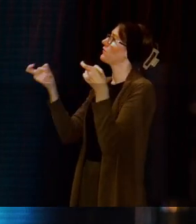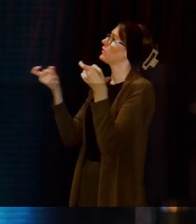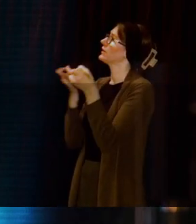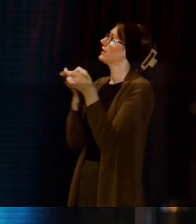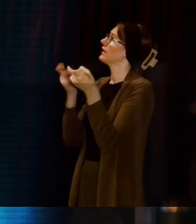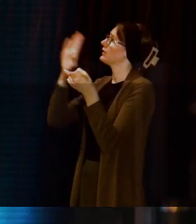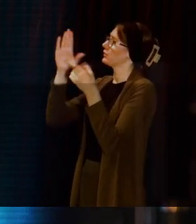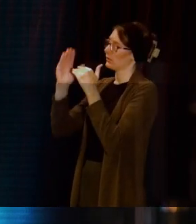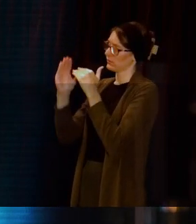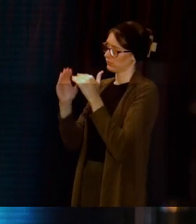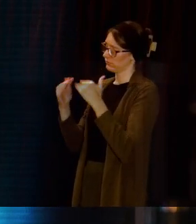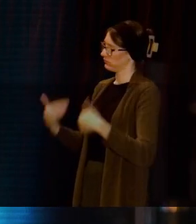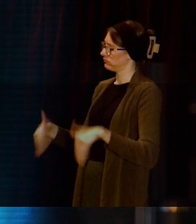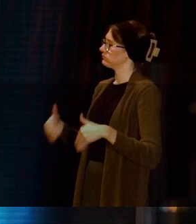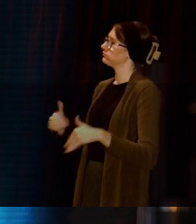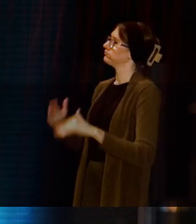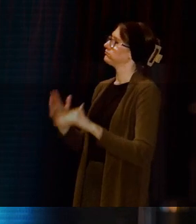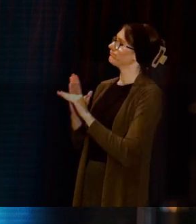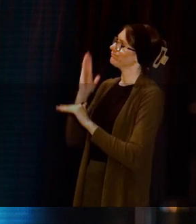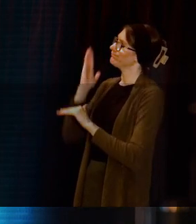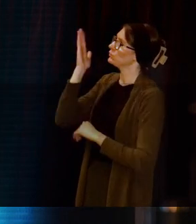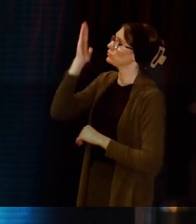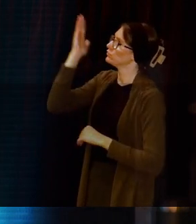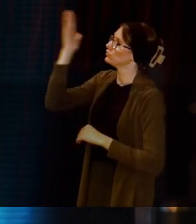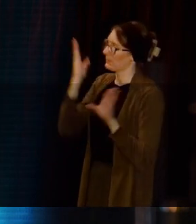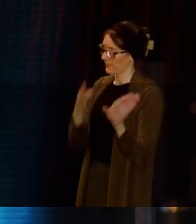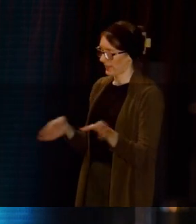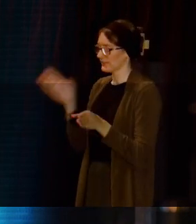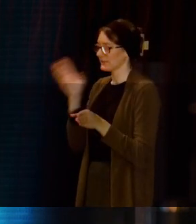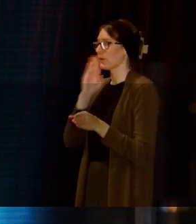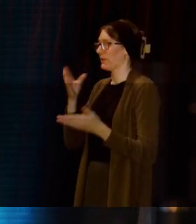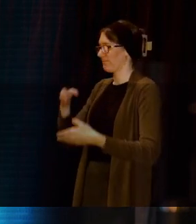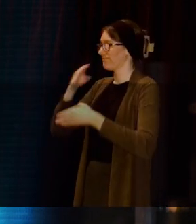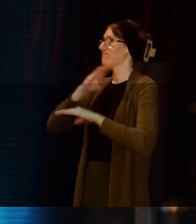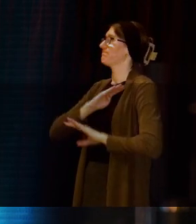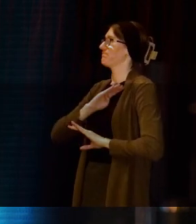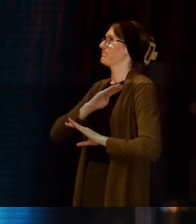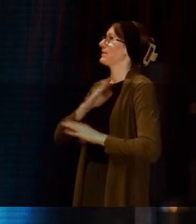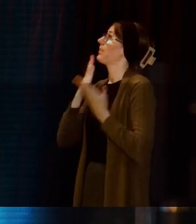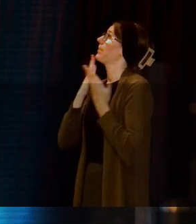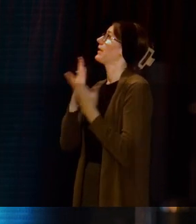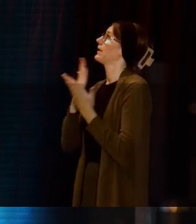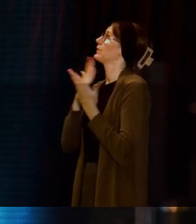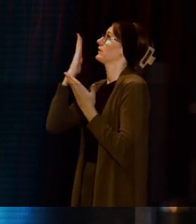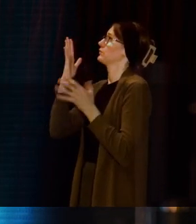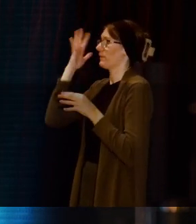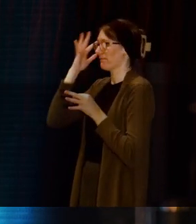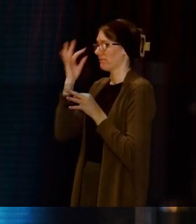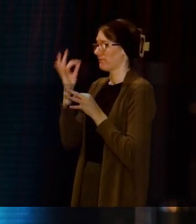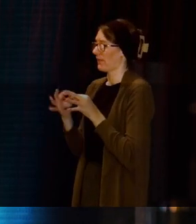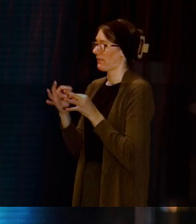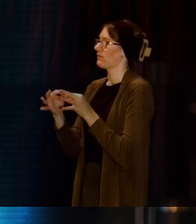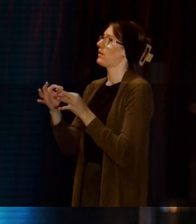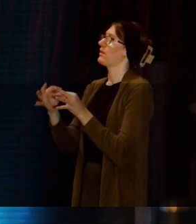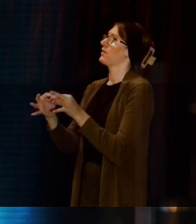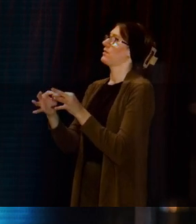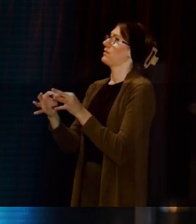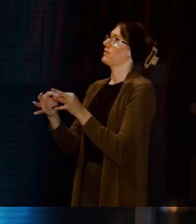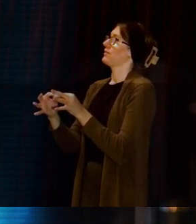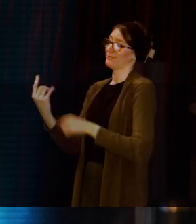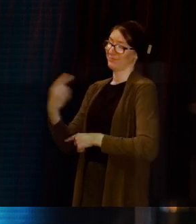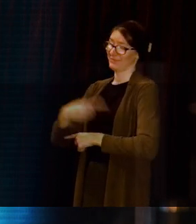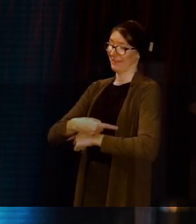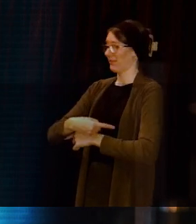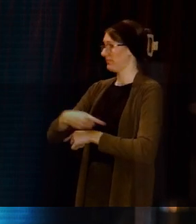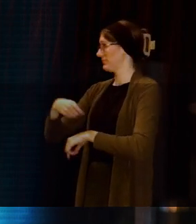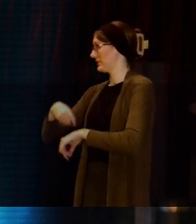your ultimate plans, and you will see your plans through. Thank you that you are faithful. And in the days and the times